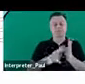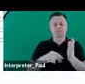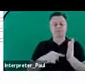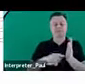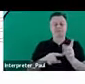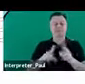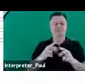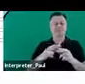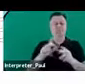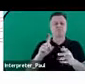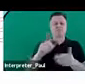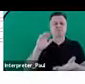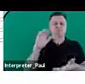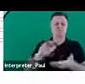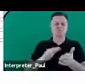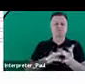mitigating circumstances.